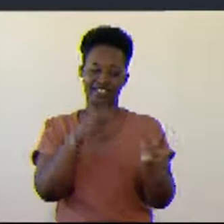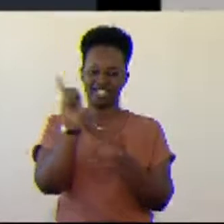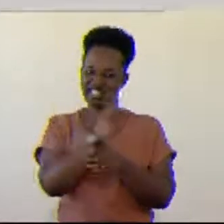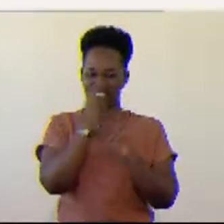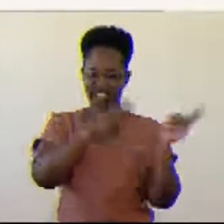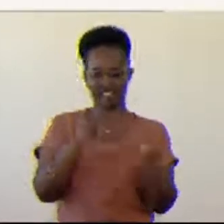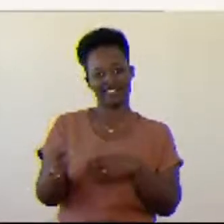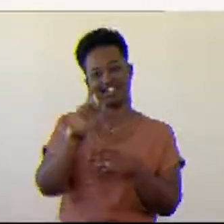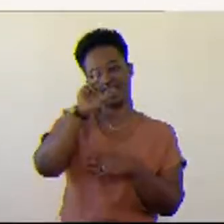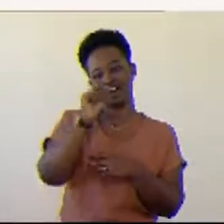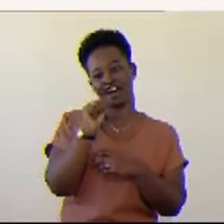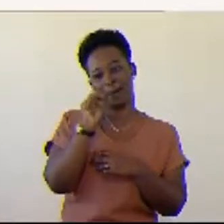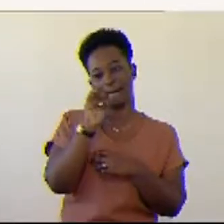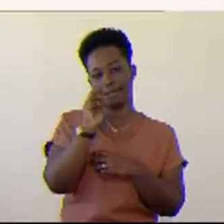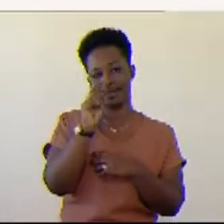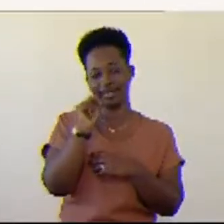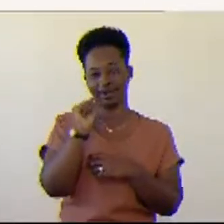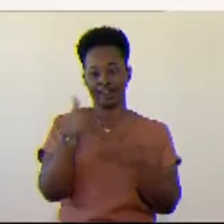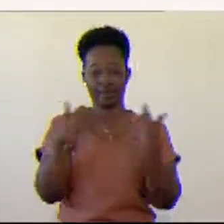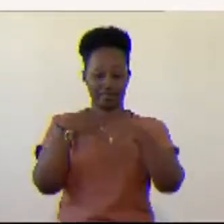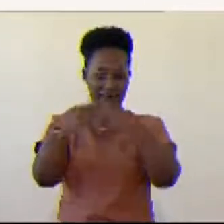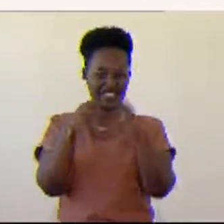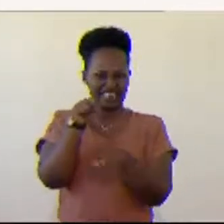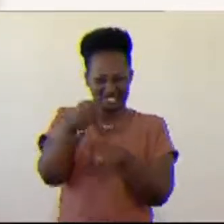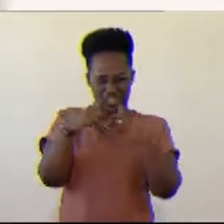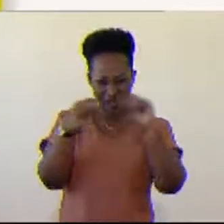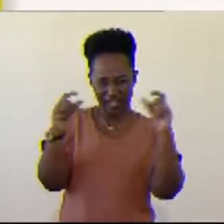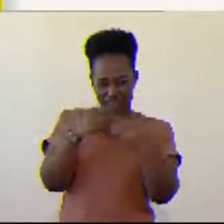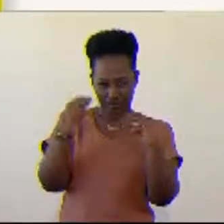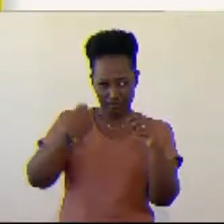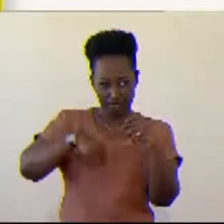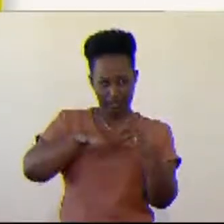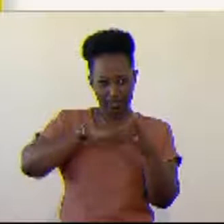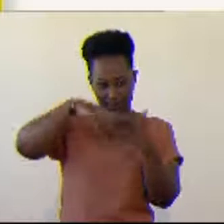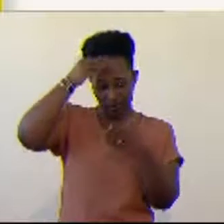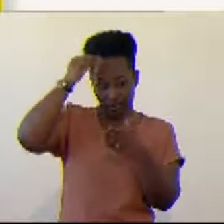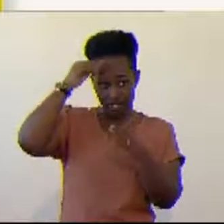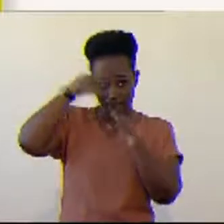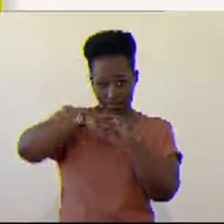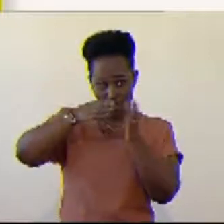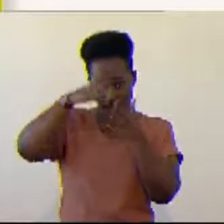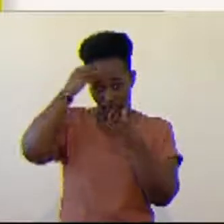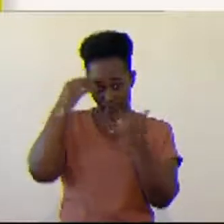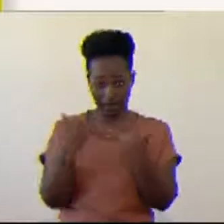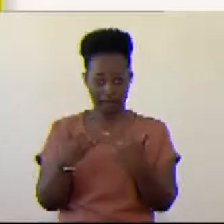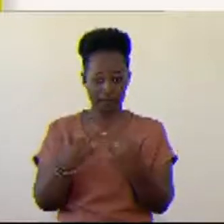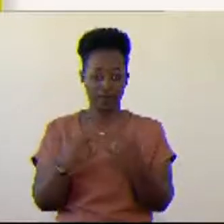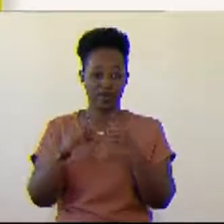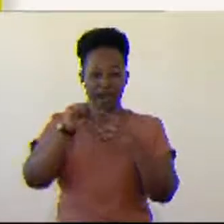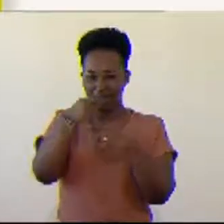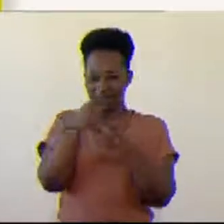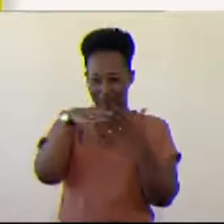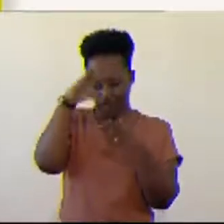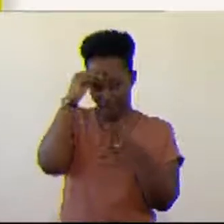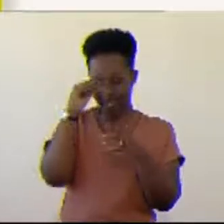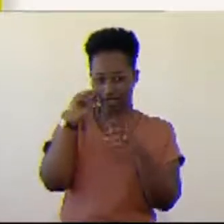the lesson. Okay, let's move ahead. The key words that you are going to encounter during this lesson are,